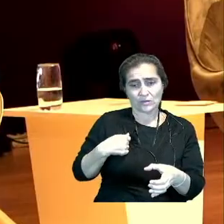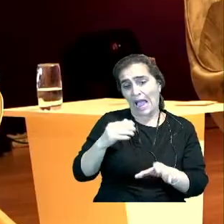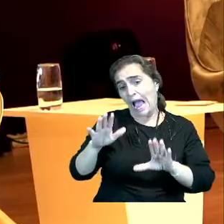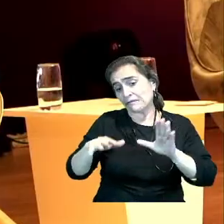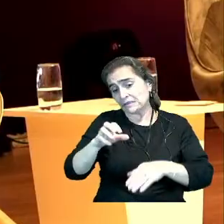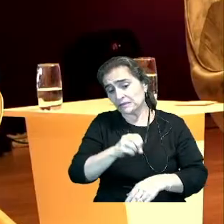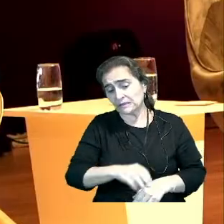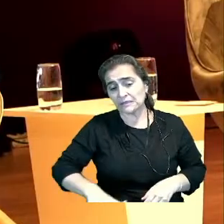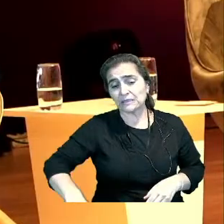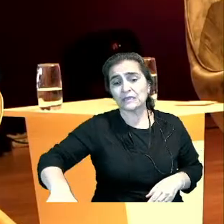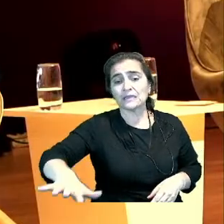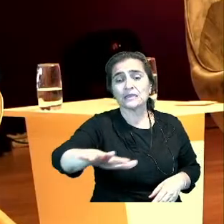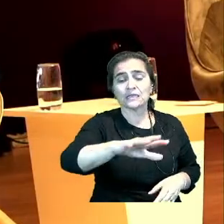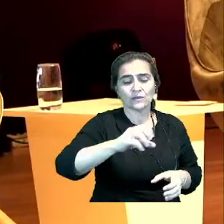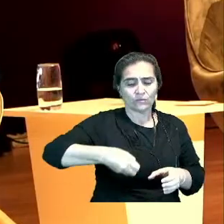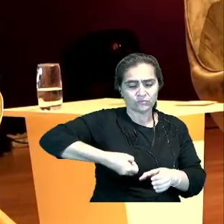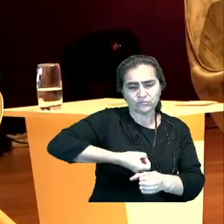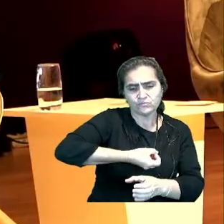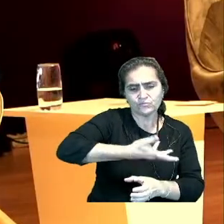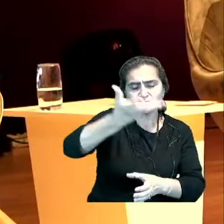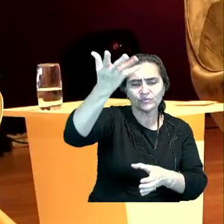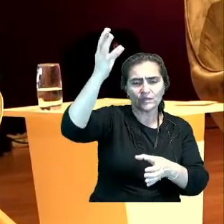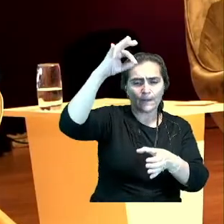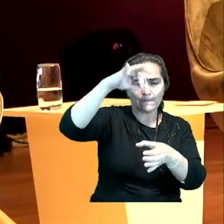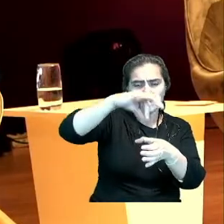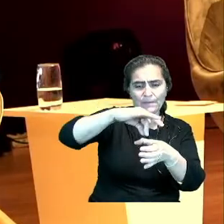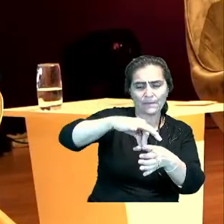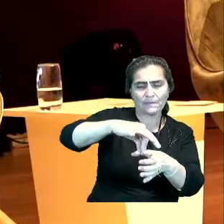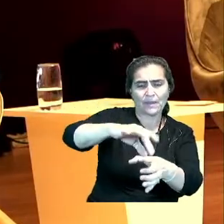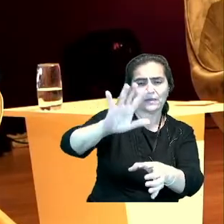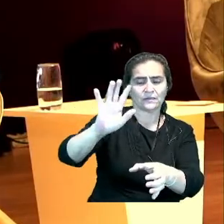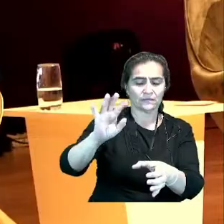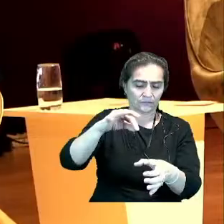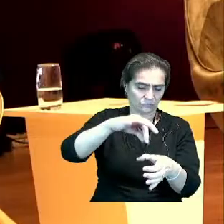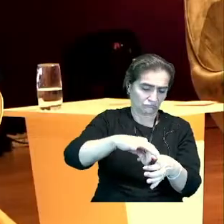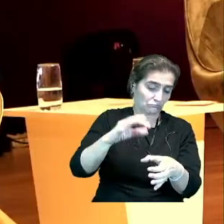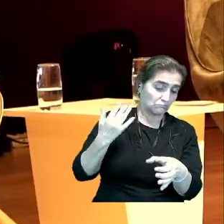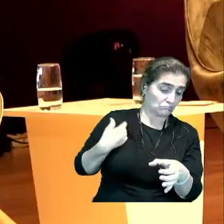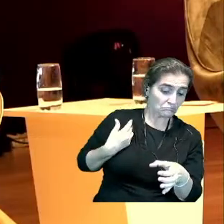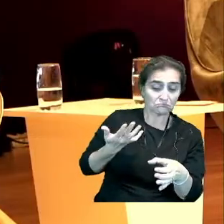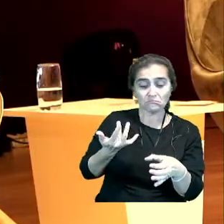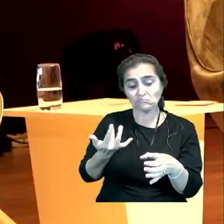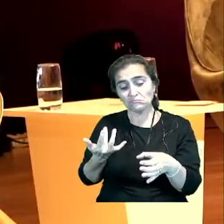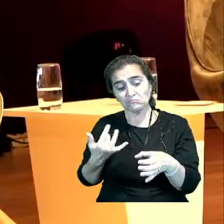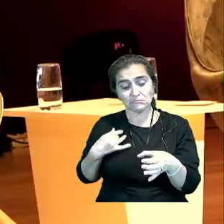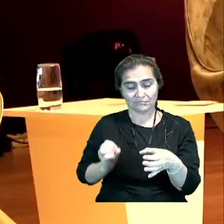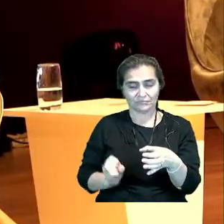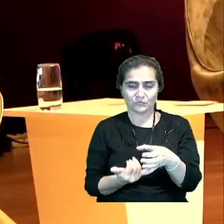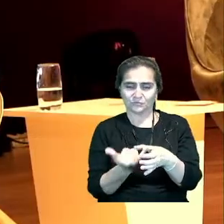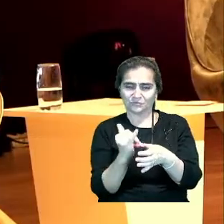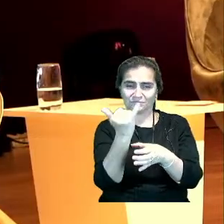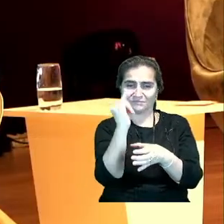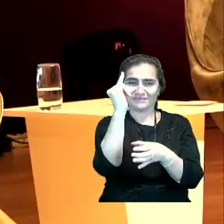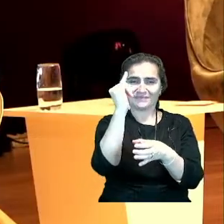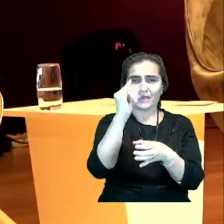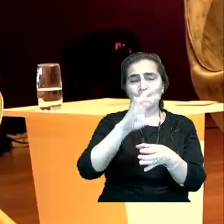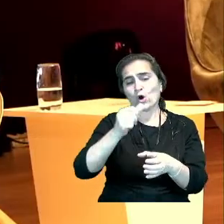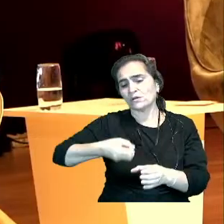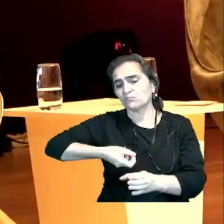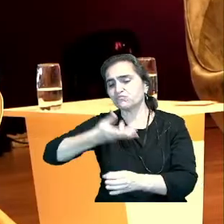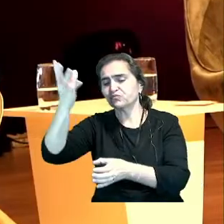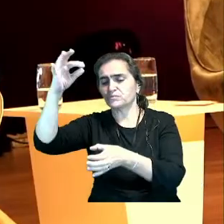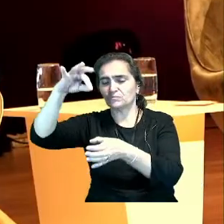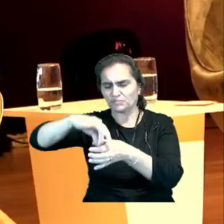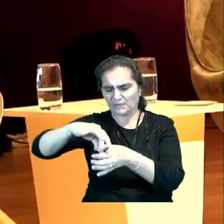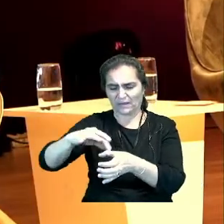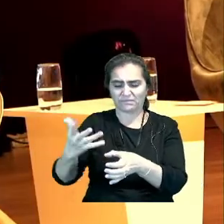they won't always be responsible for that territory. A seed will fall in fertile land, or also it might fall